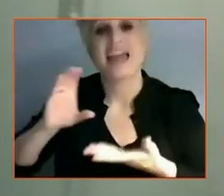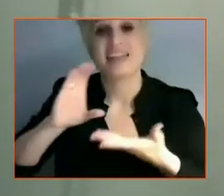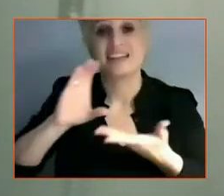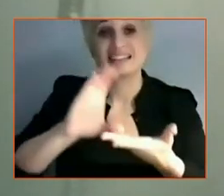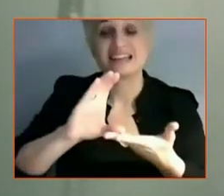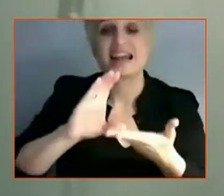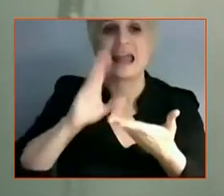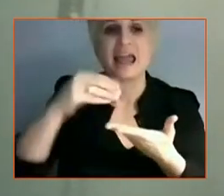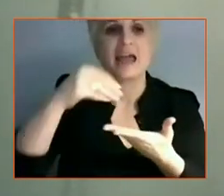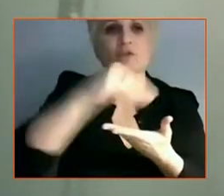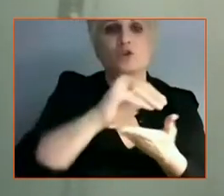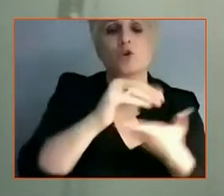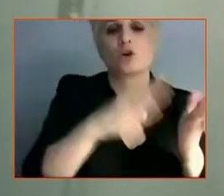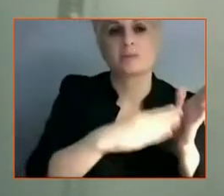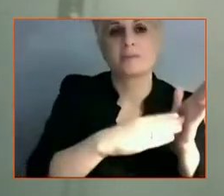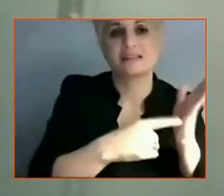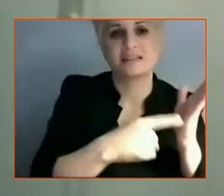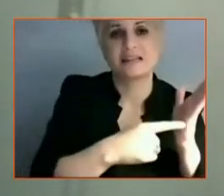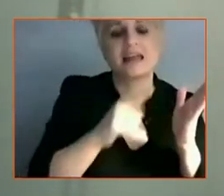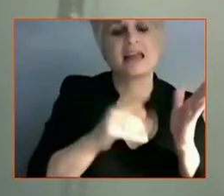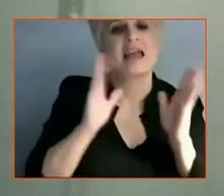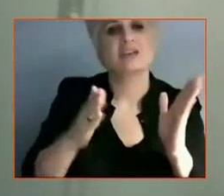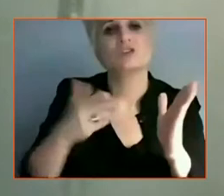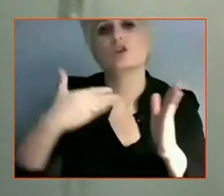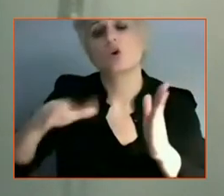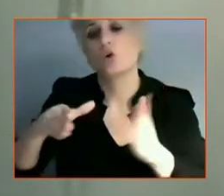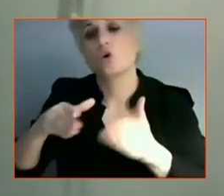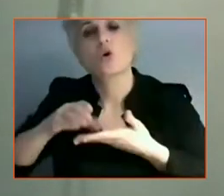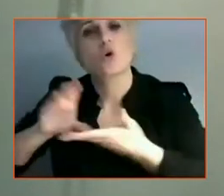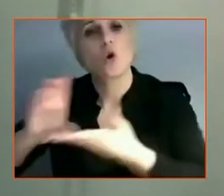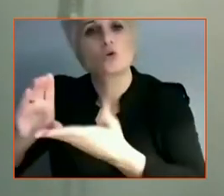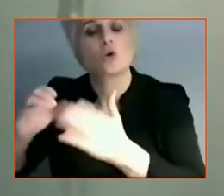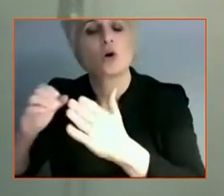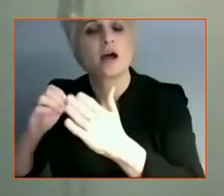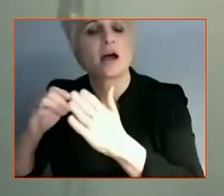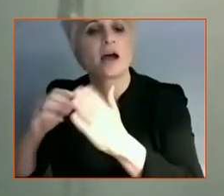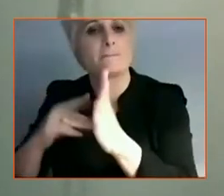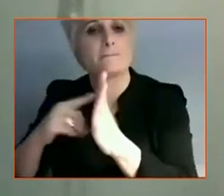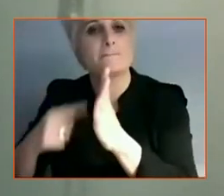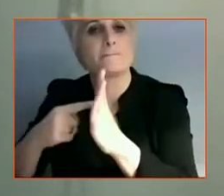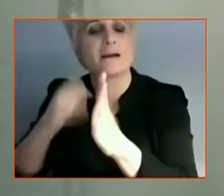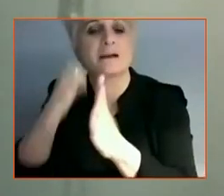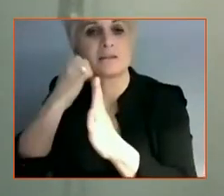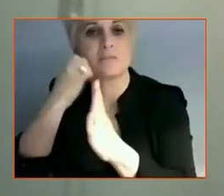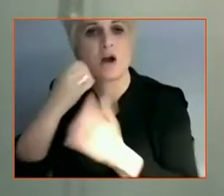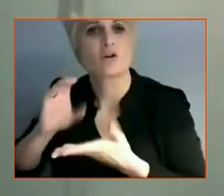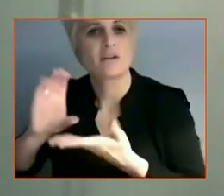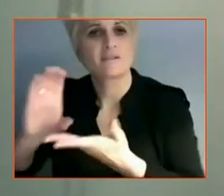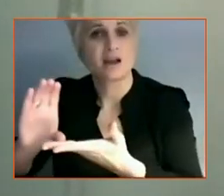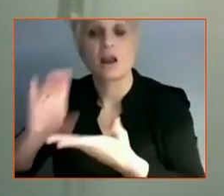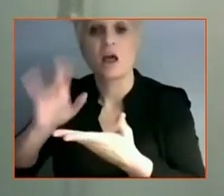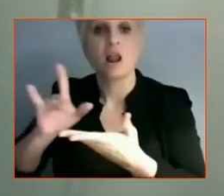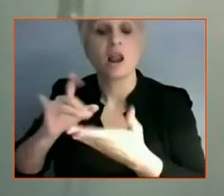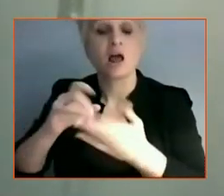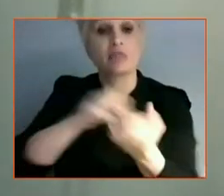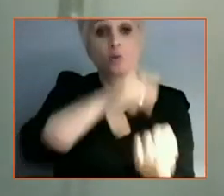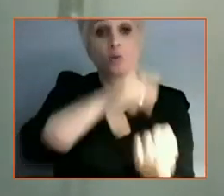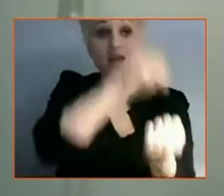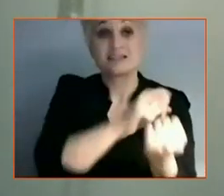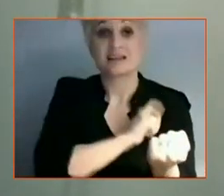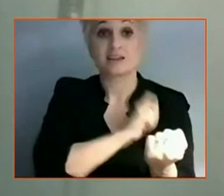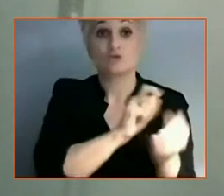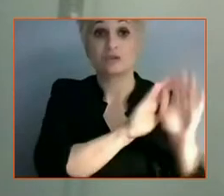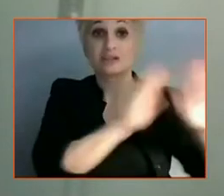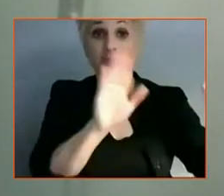that saw funding go to a Matauranga Māori Fund, that saw funding go to places like the Waitangi Trust Board, because there was a need and